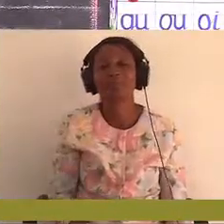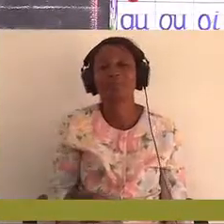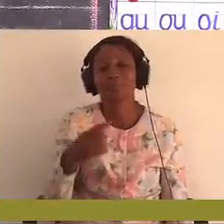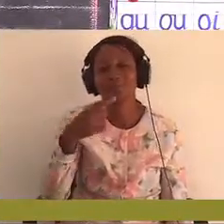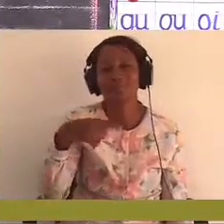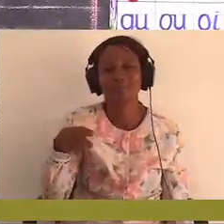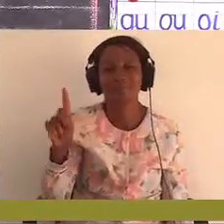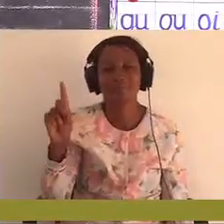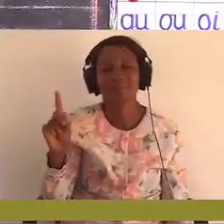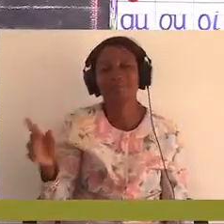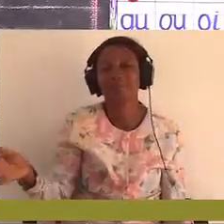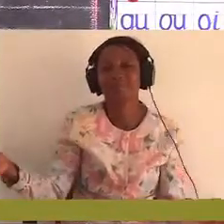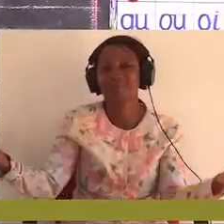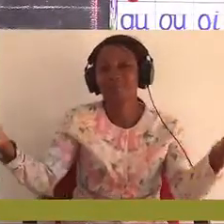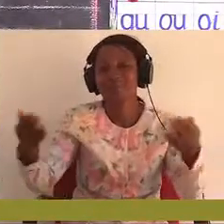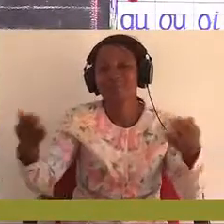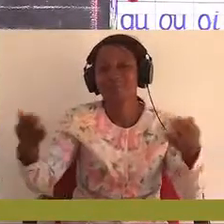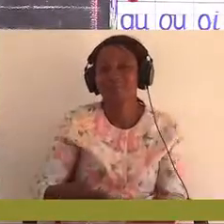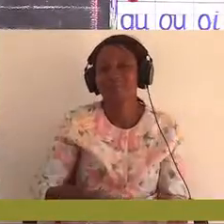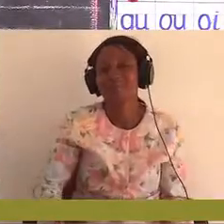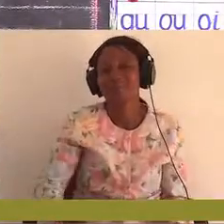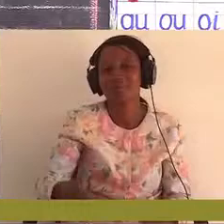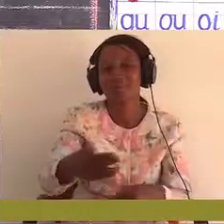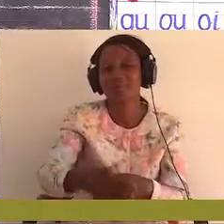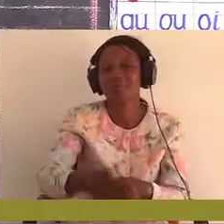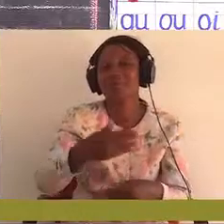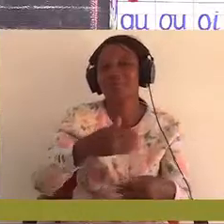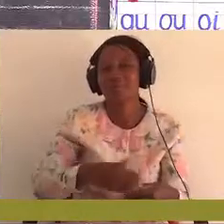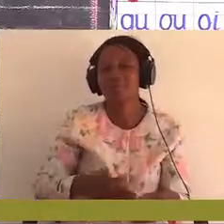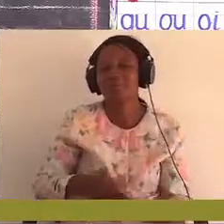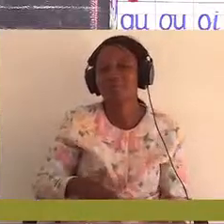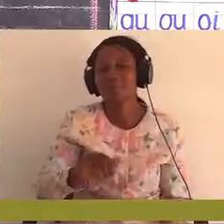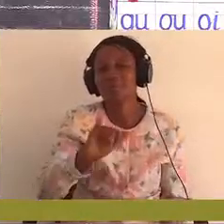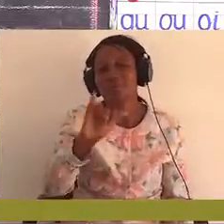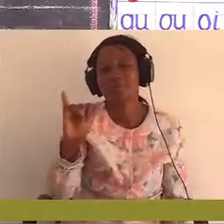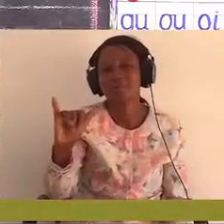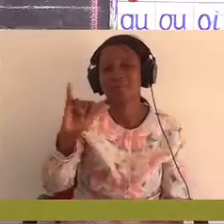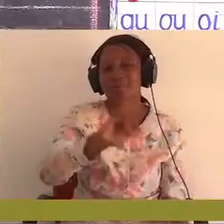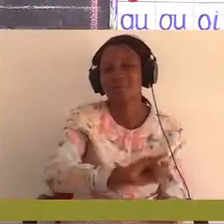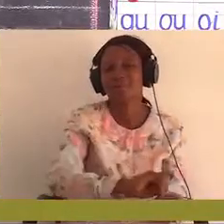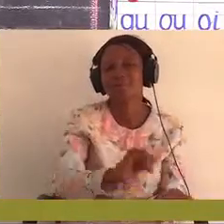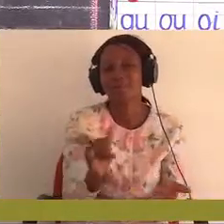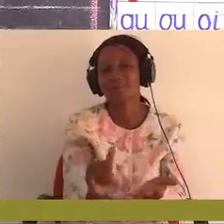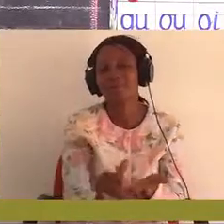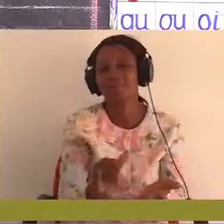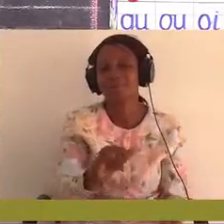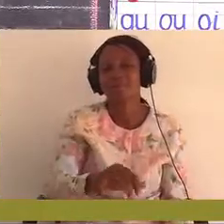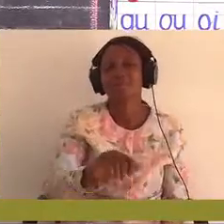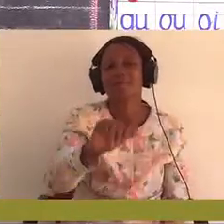right? We welcome you back yet to another lesson